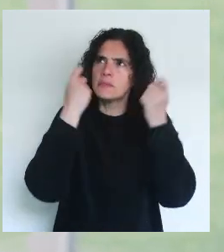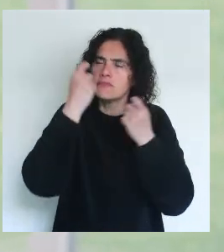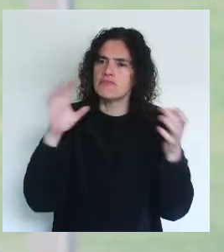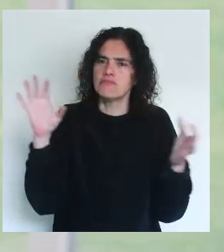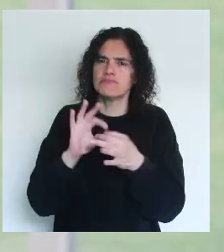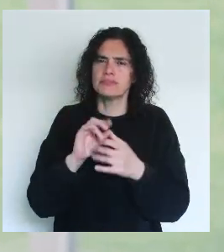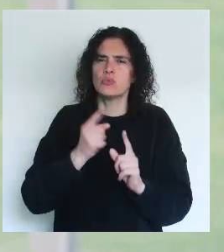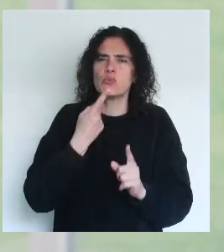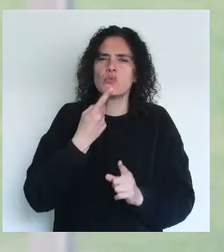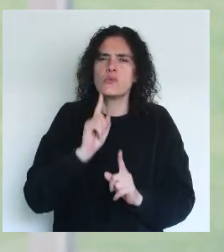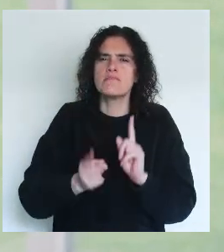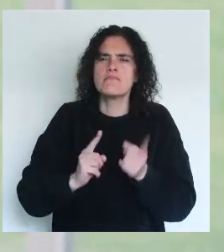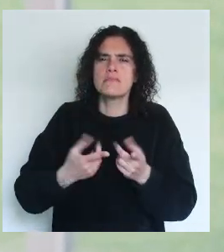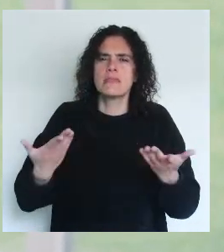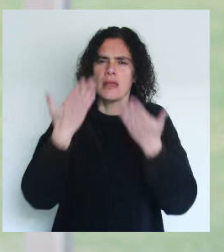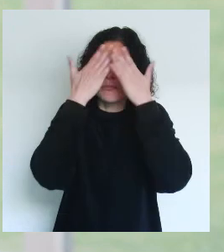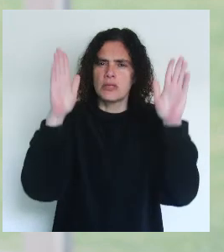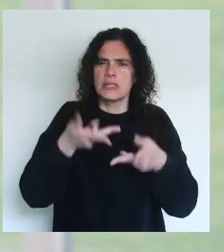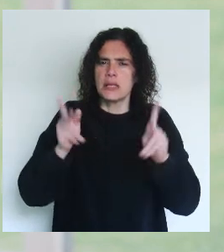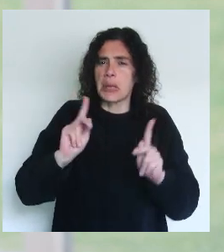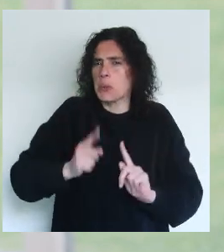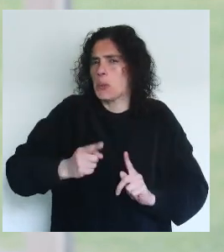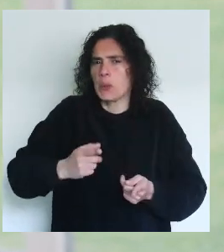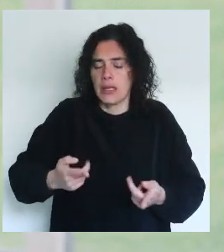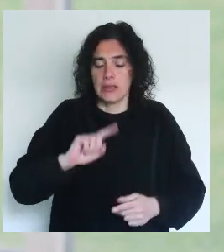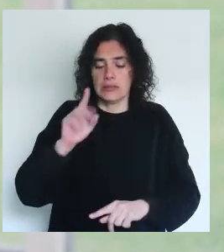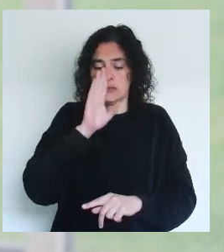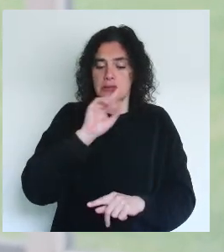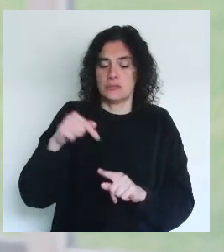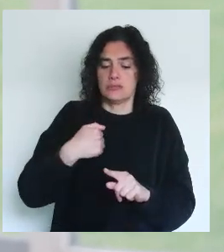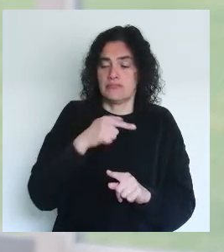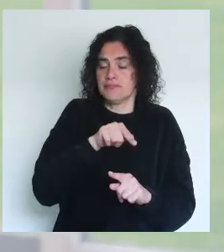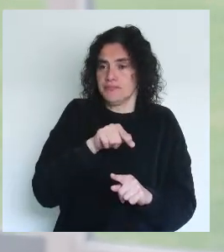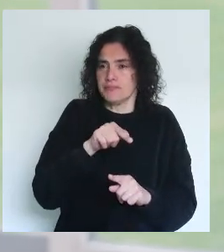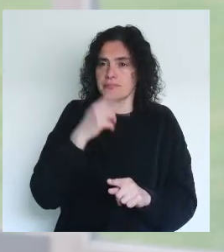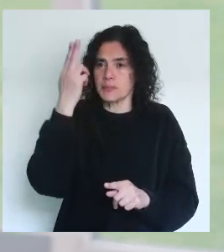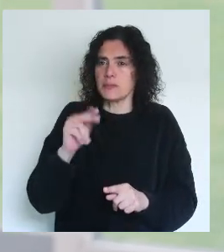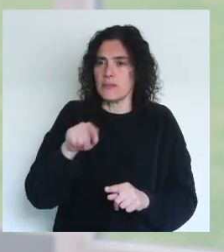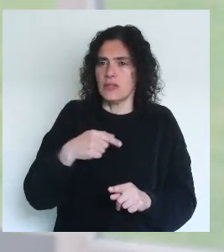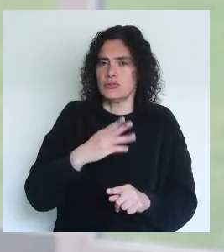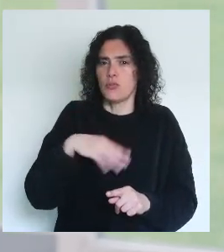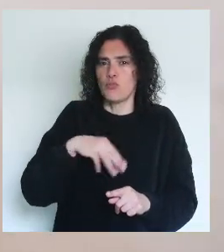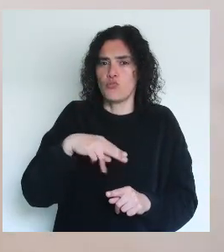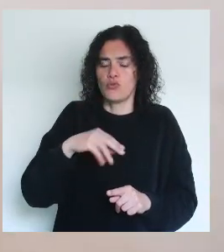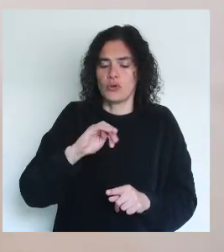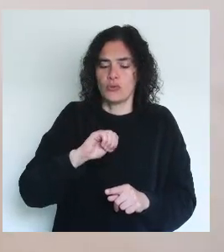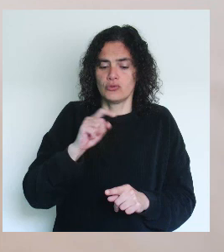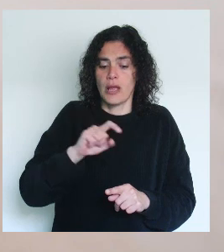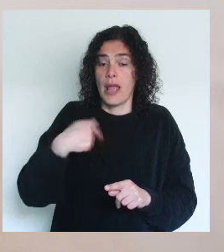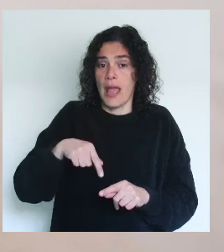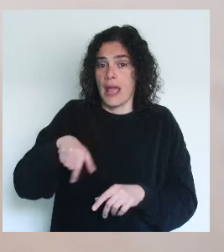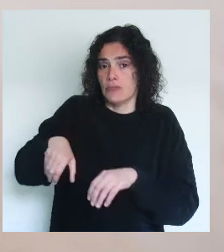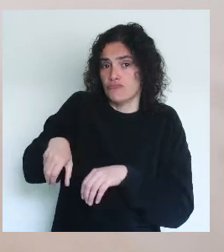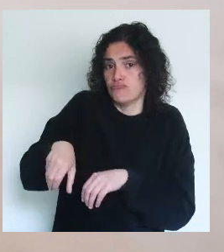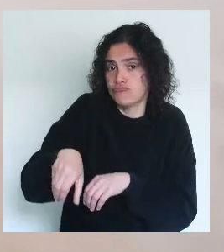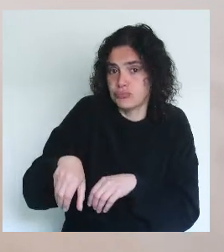meditating around the notion of democracy and freedom. And if with the artist Juan Munoz, we have a main